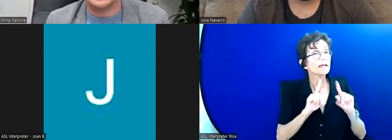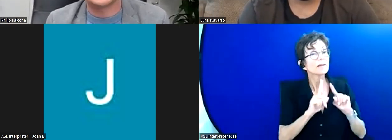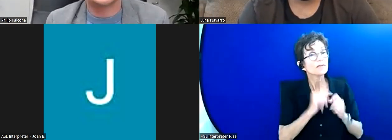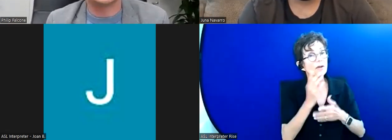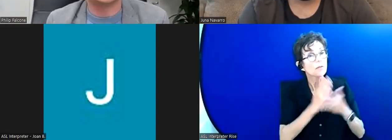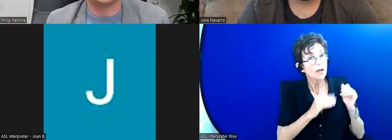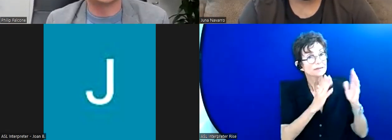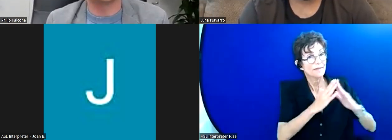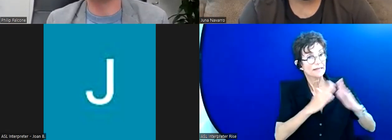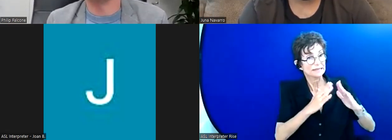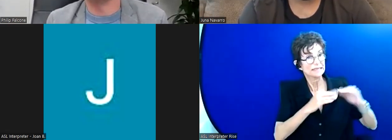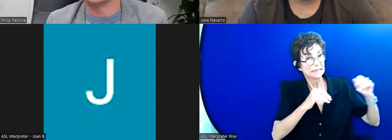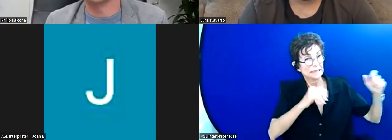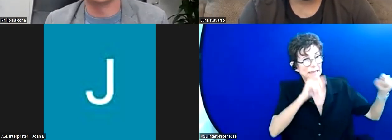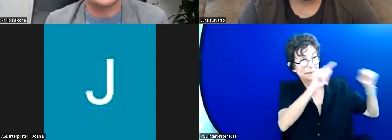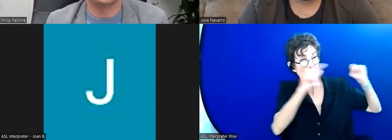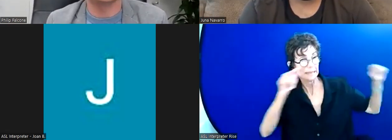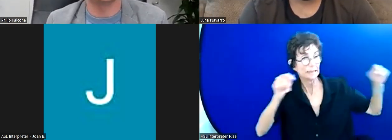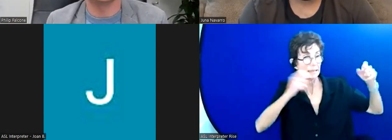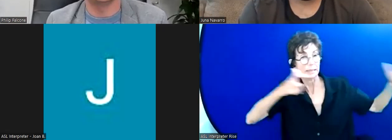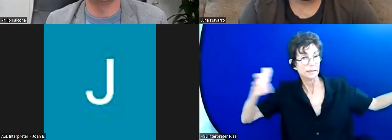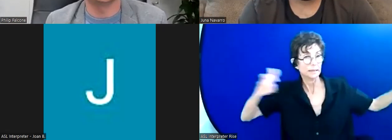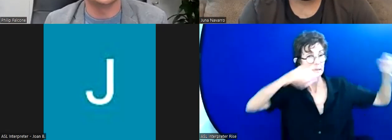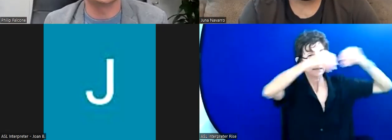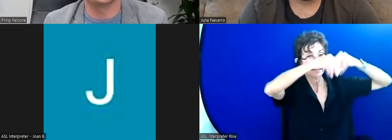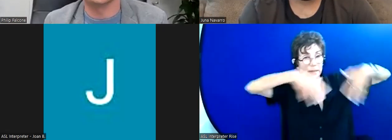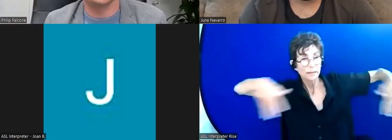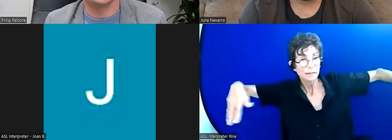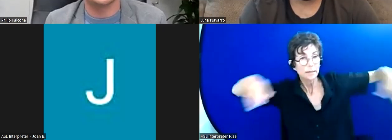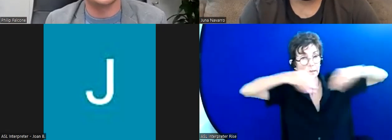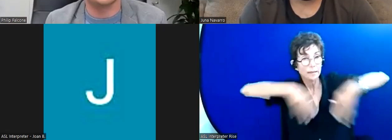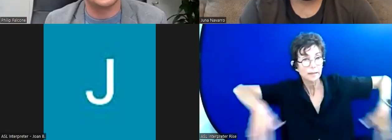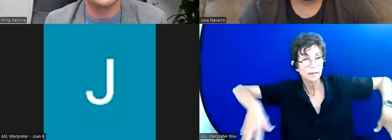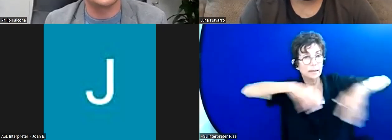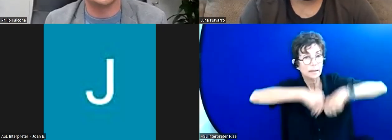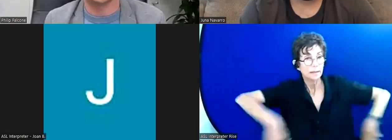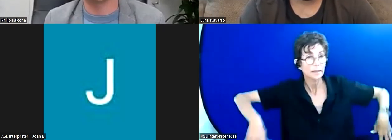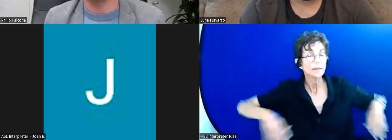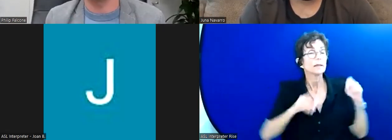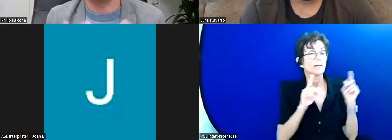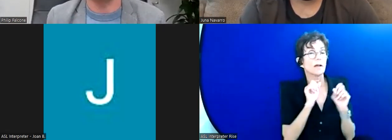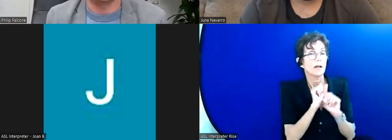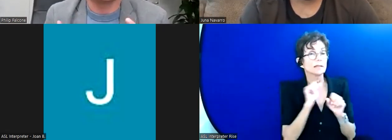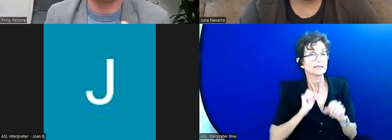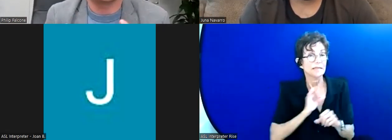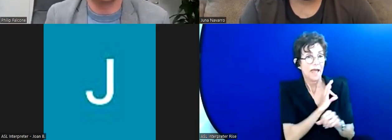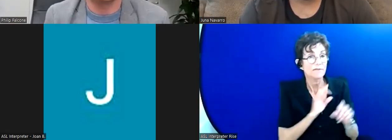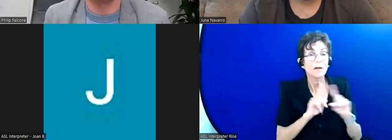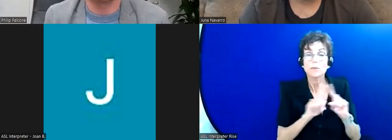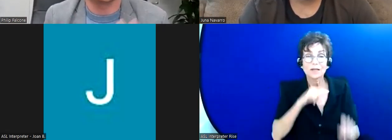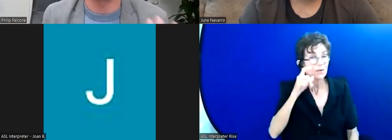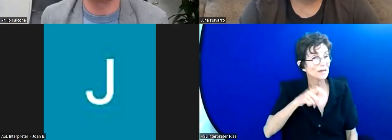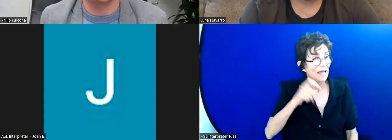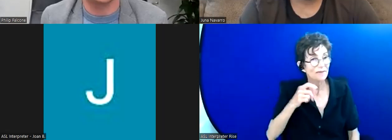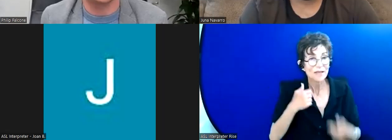that it's not vital to have a million layers of bureaucracy to everything, you know, and I think that also that